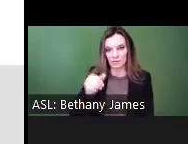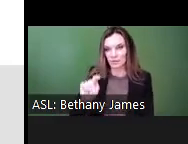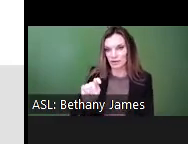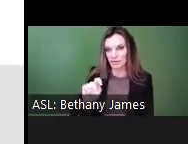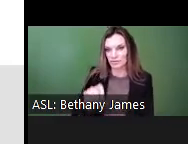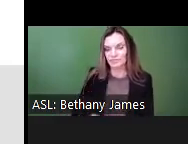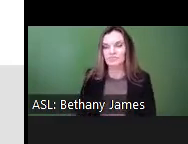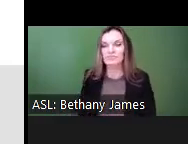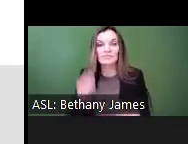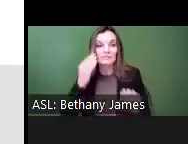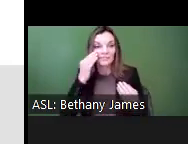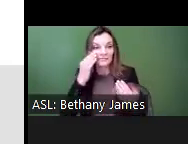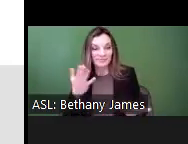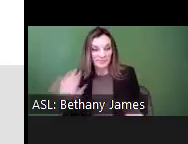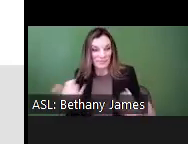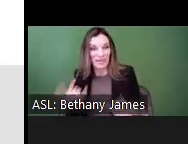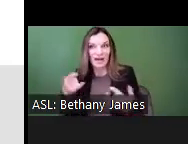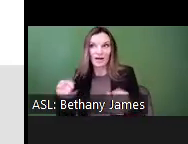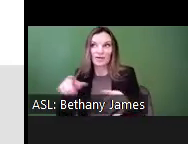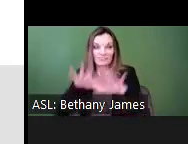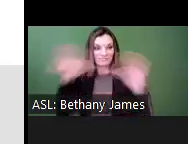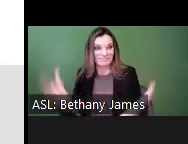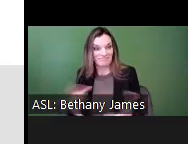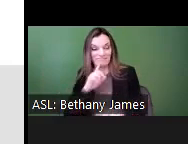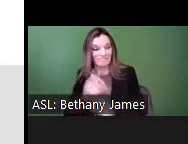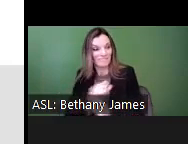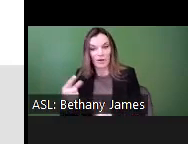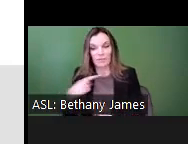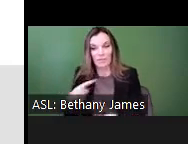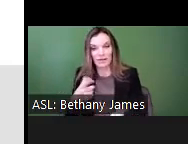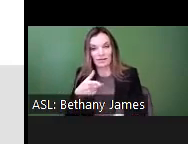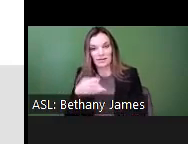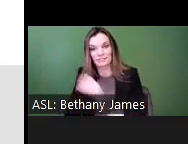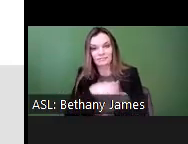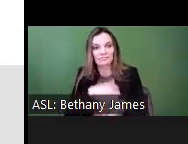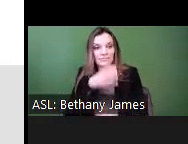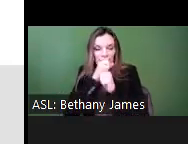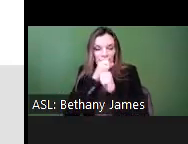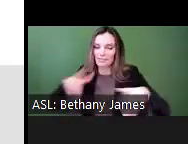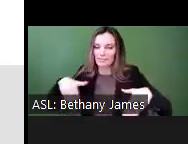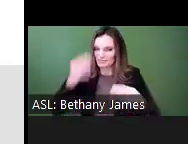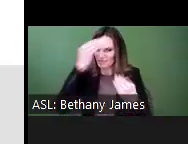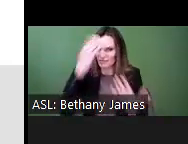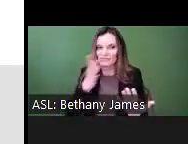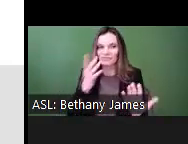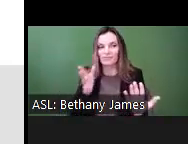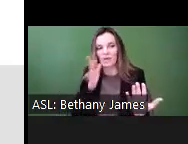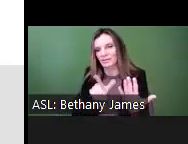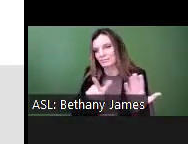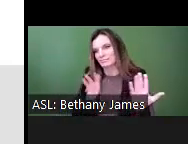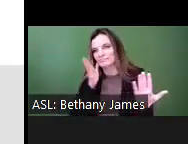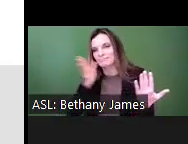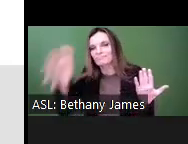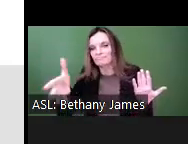the system is not built for that. That is not happening yet. That's going to happen sometime later this year. And then there's, again,